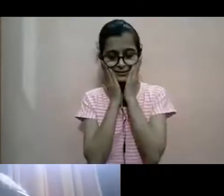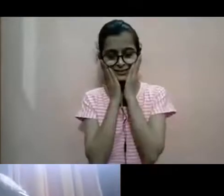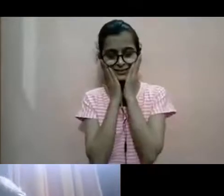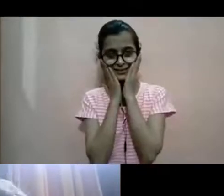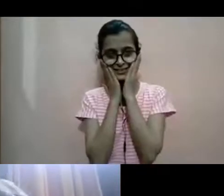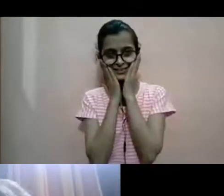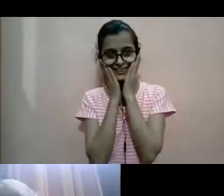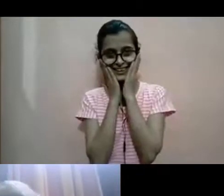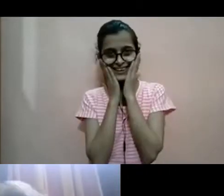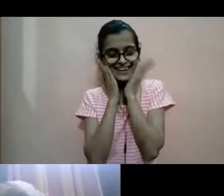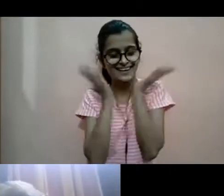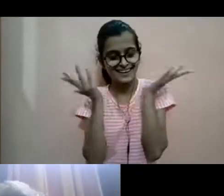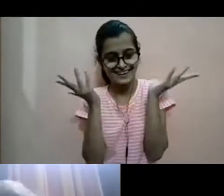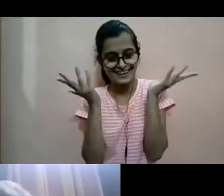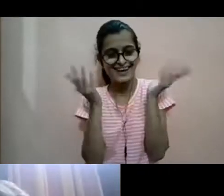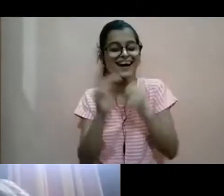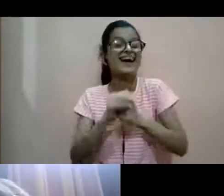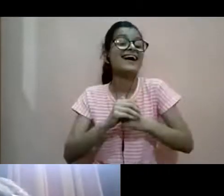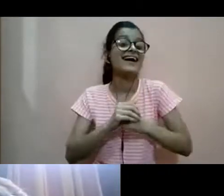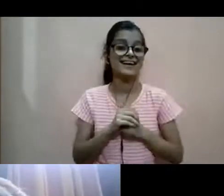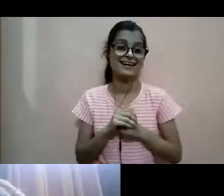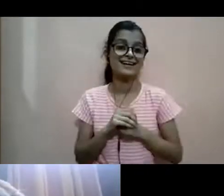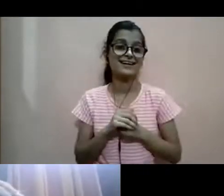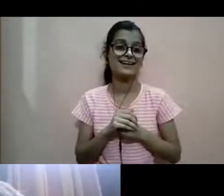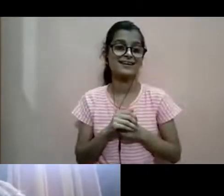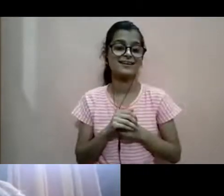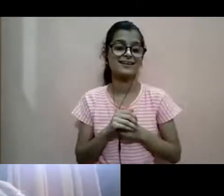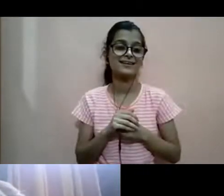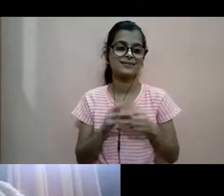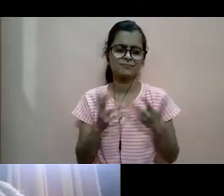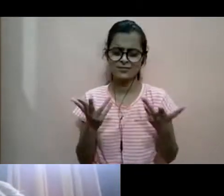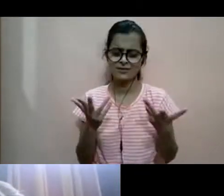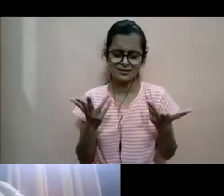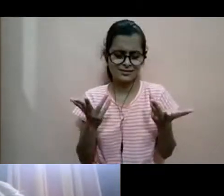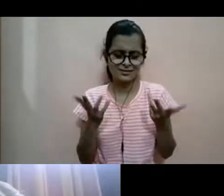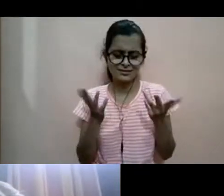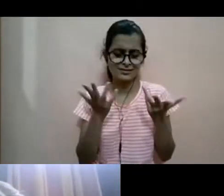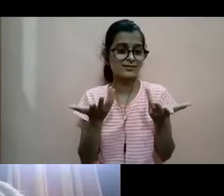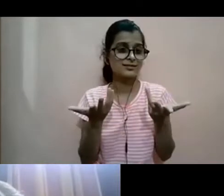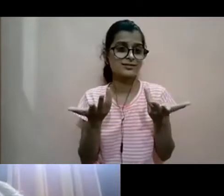know, and it's kind of